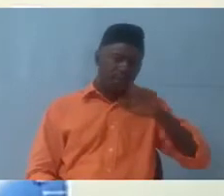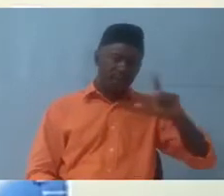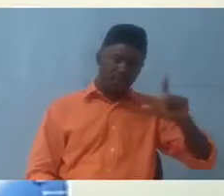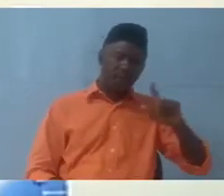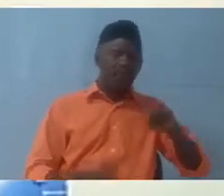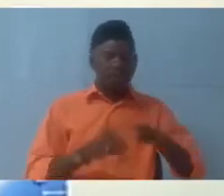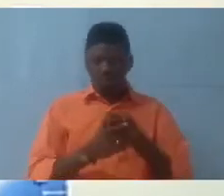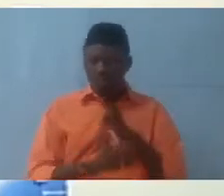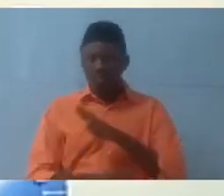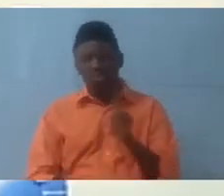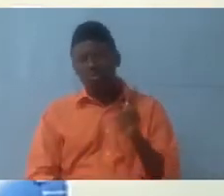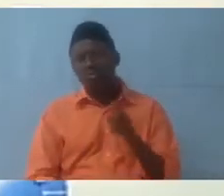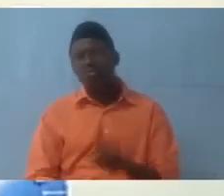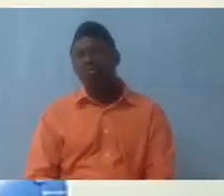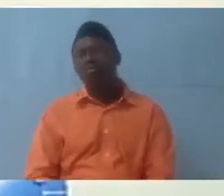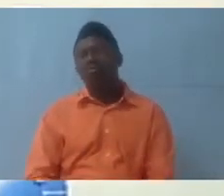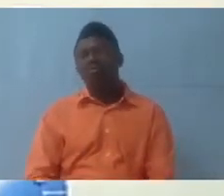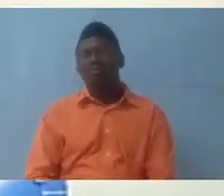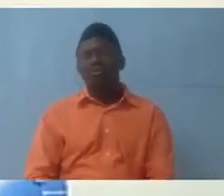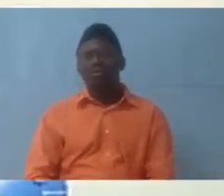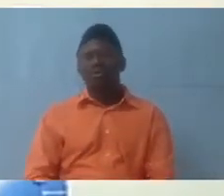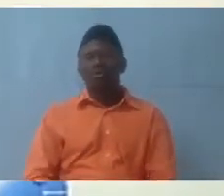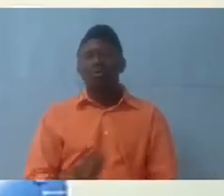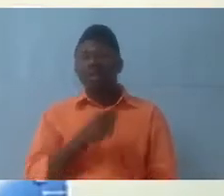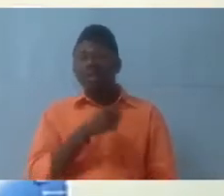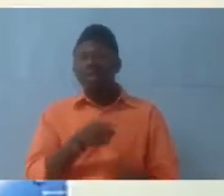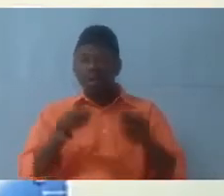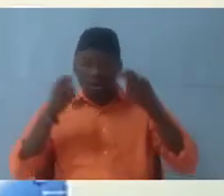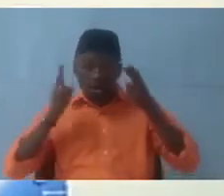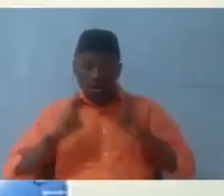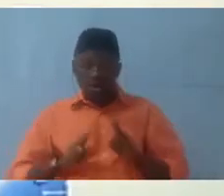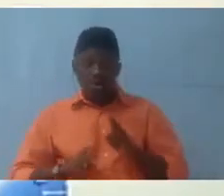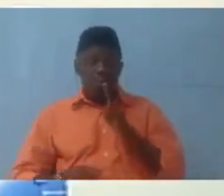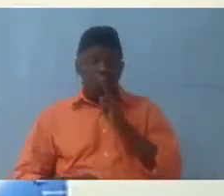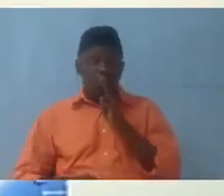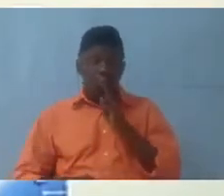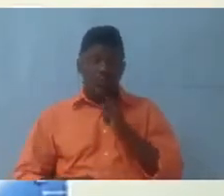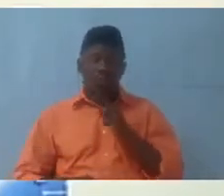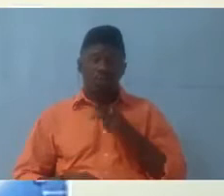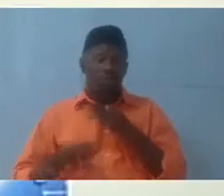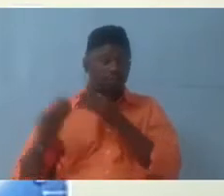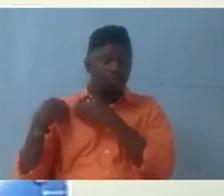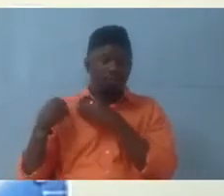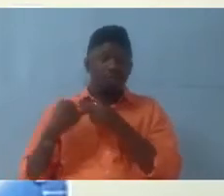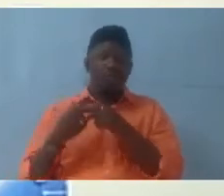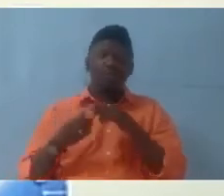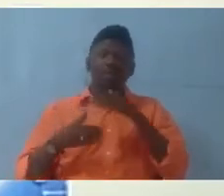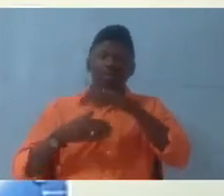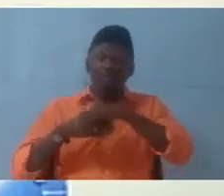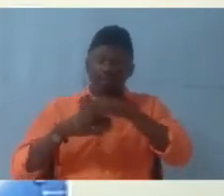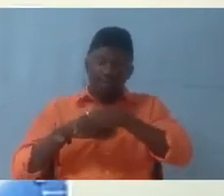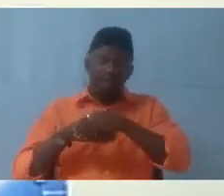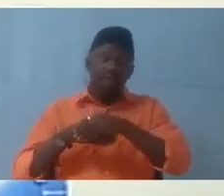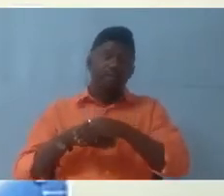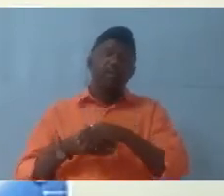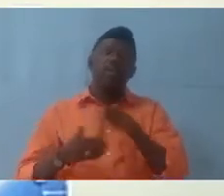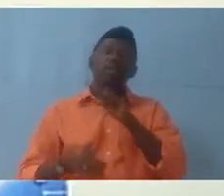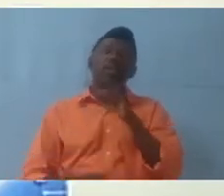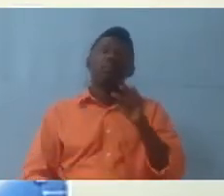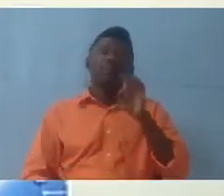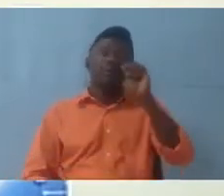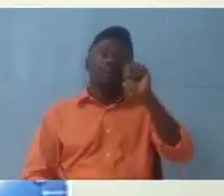So the lawyer who was assigned this file, his name is one Ibrahim Jaita.